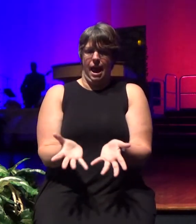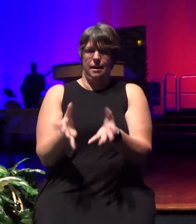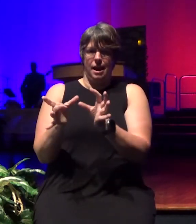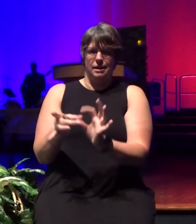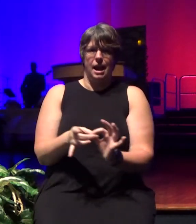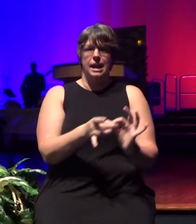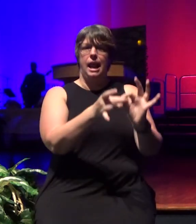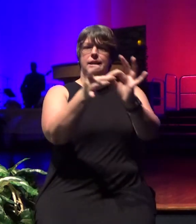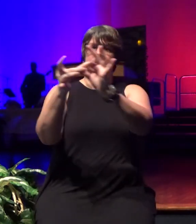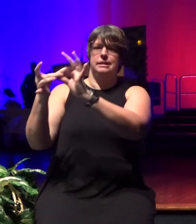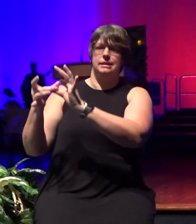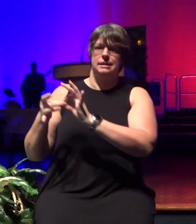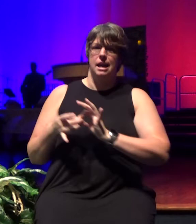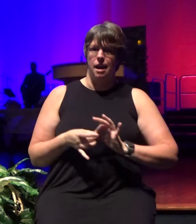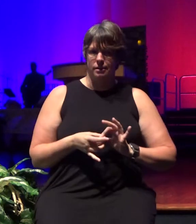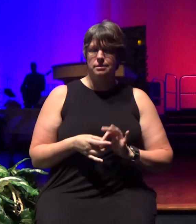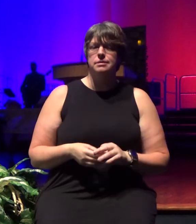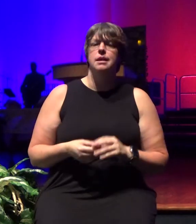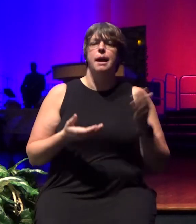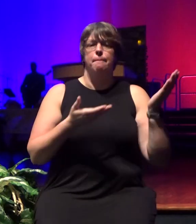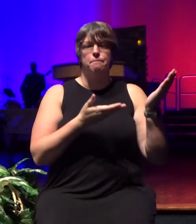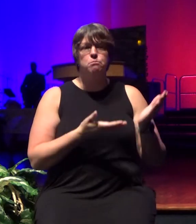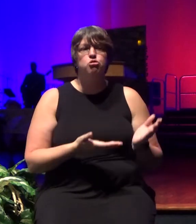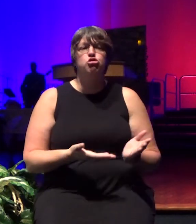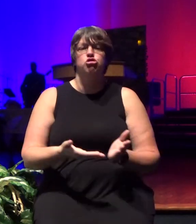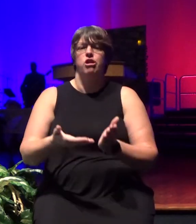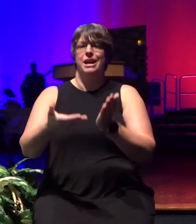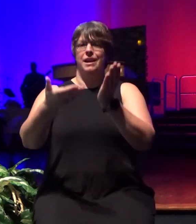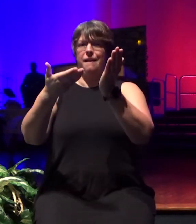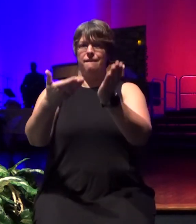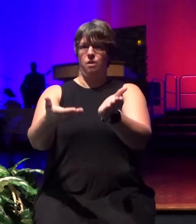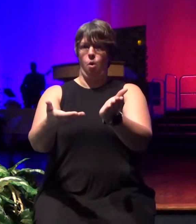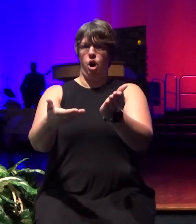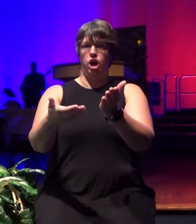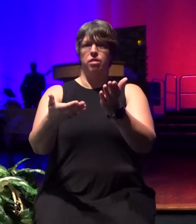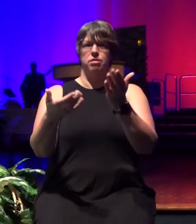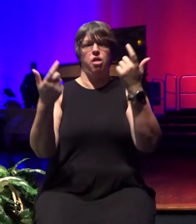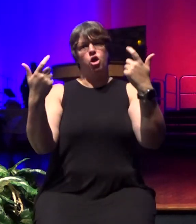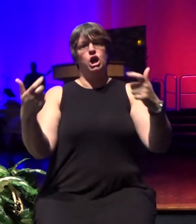consciousness ripples out and begins to balance, harmonize, and bless everything going on,